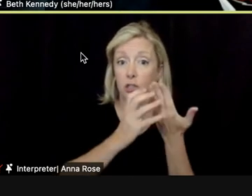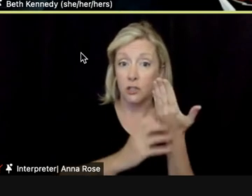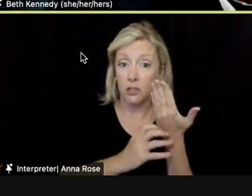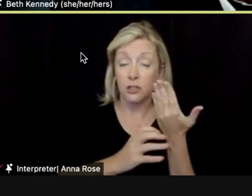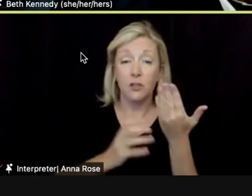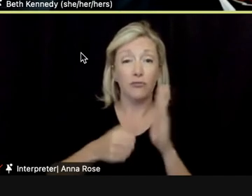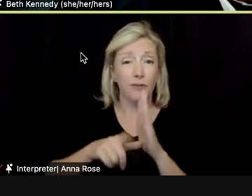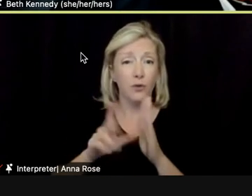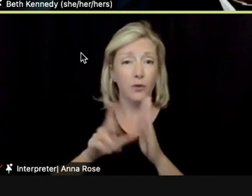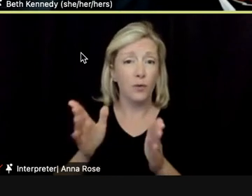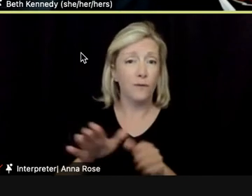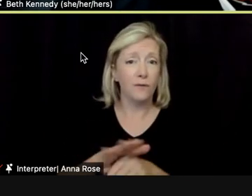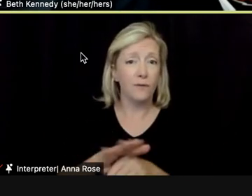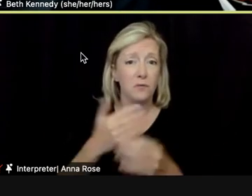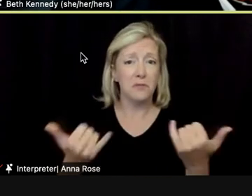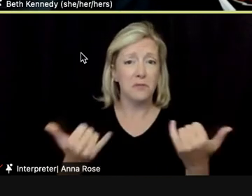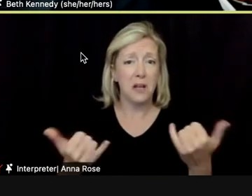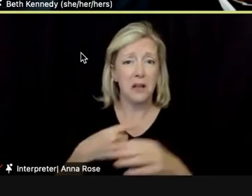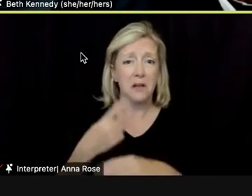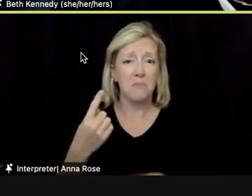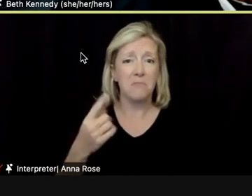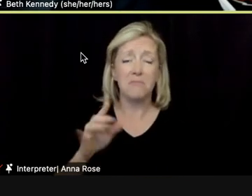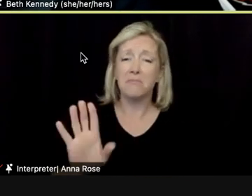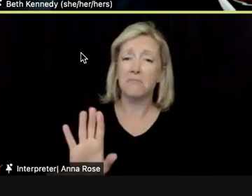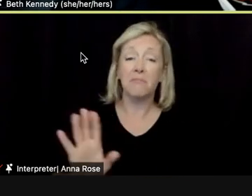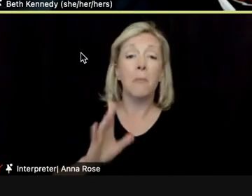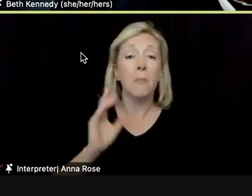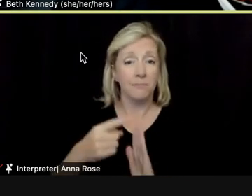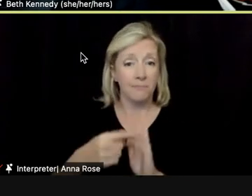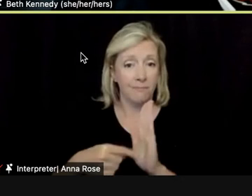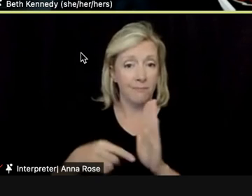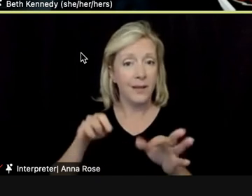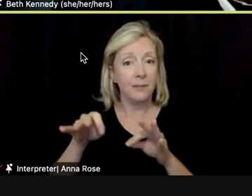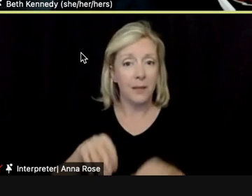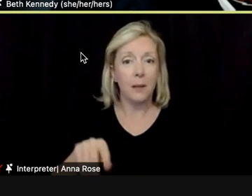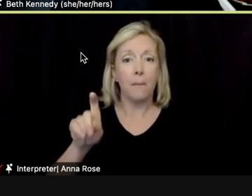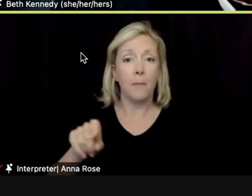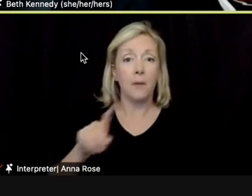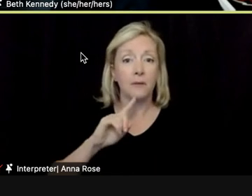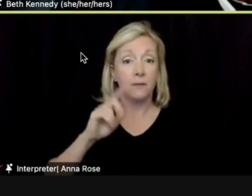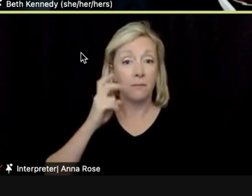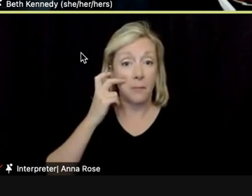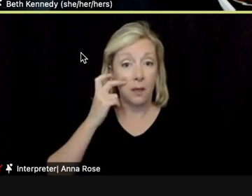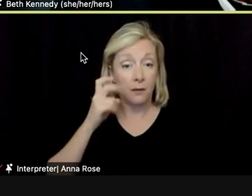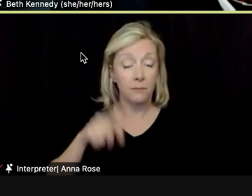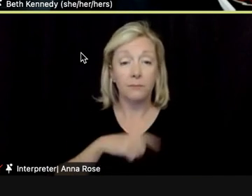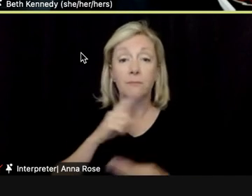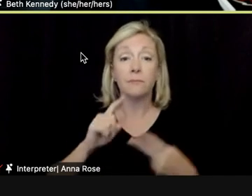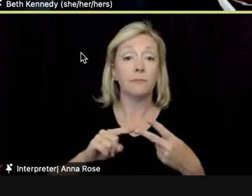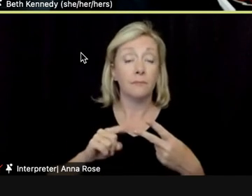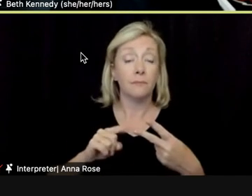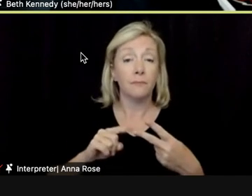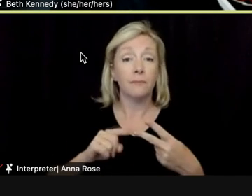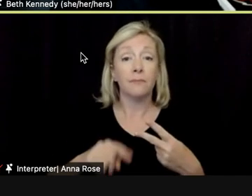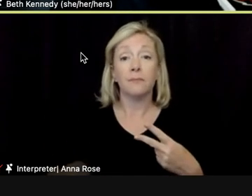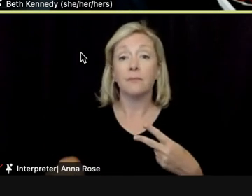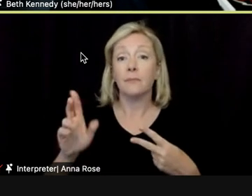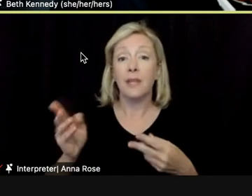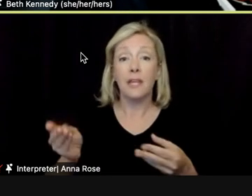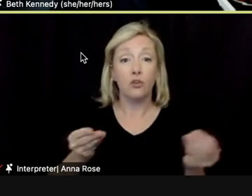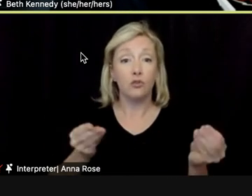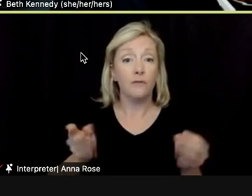but it does state only for kids who are deafblind, and it does say that interveners should